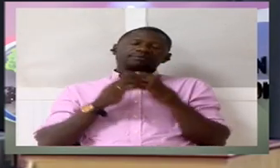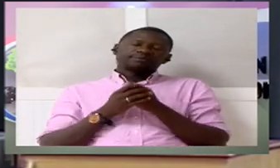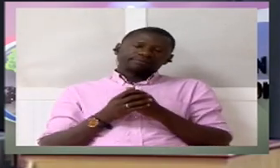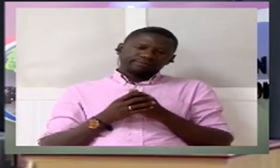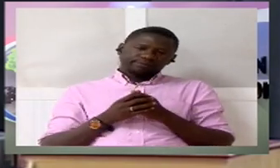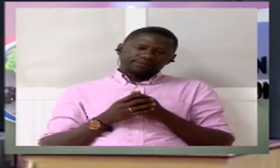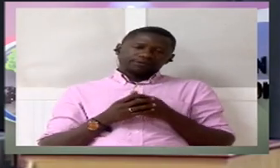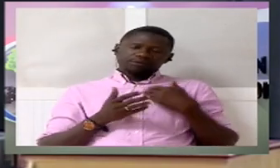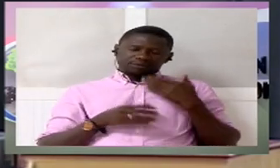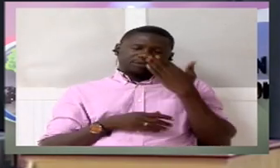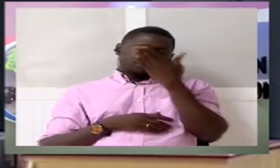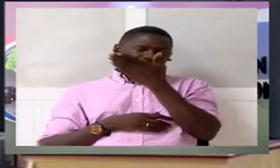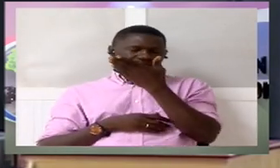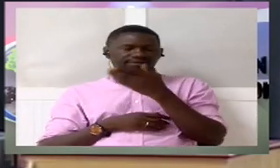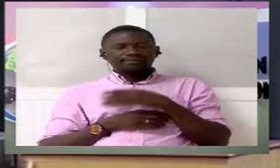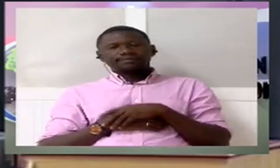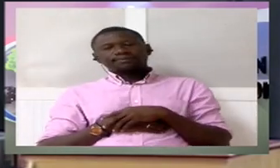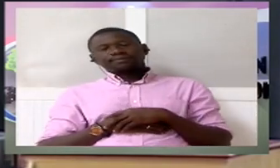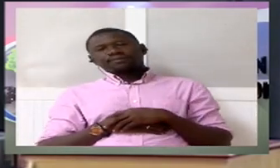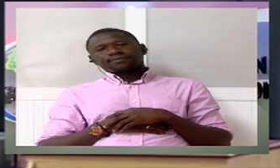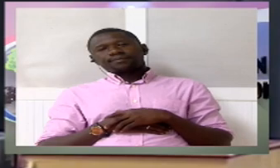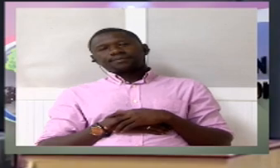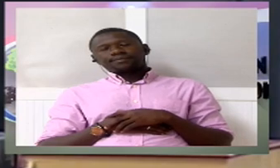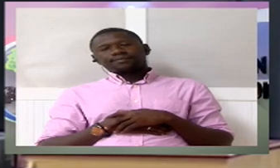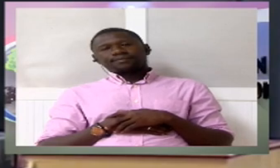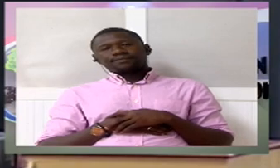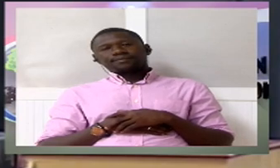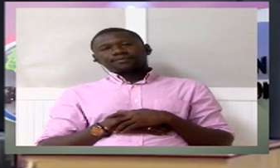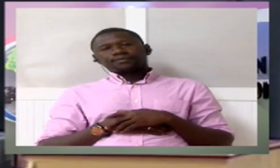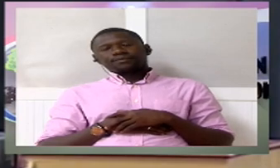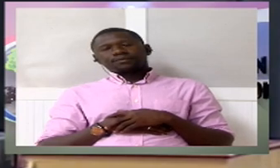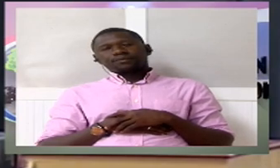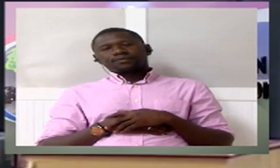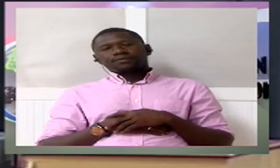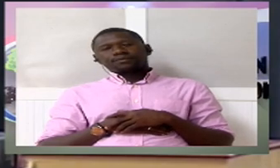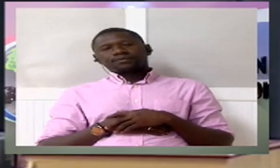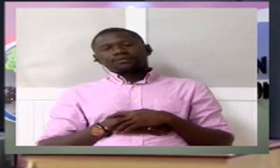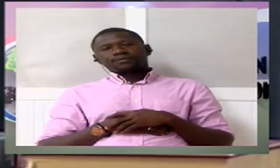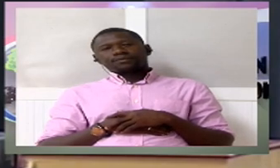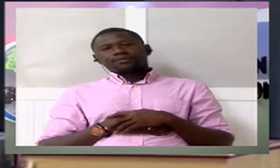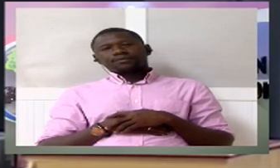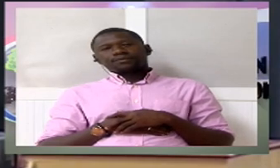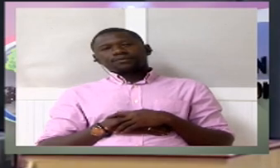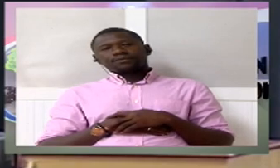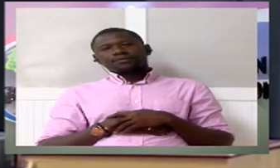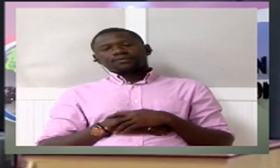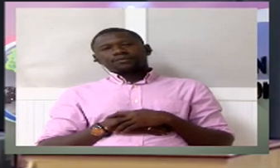myself. But I was there also. Natana chance to pour jana